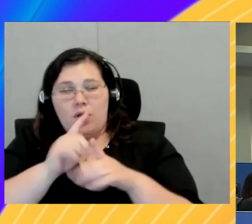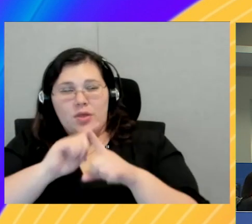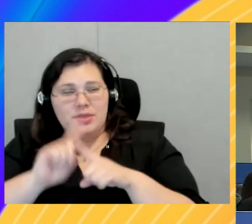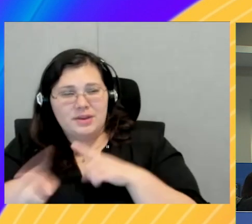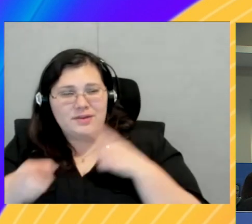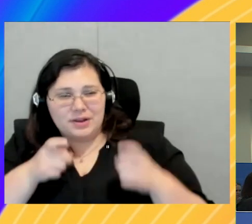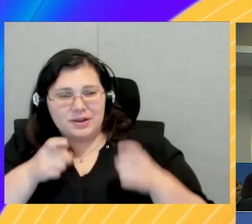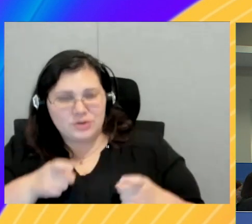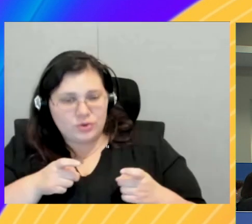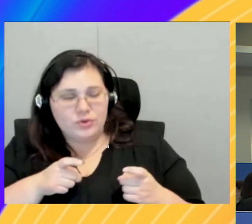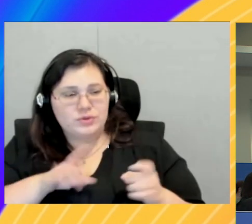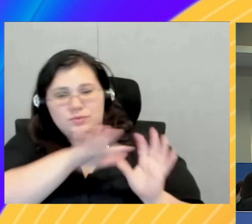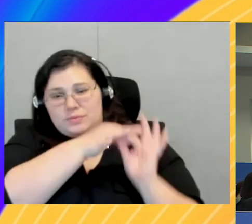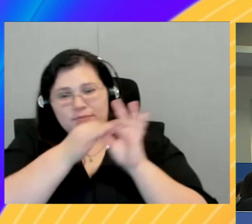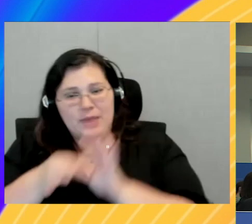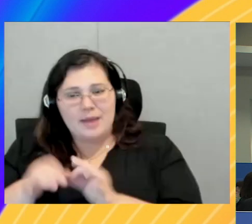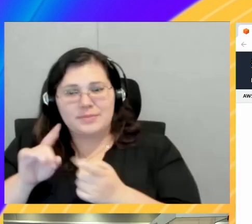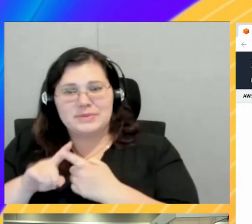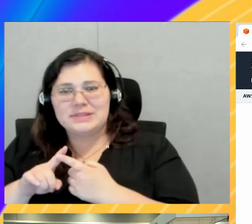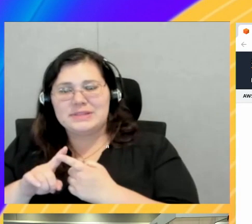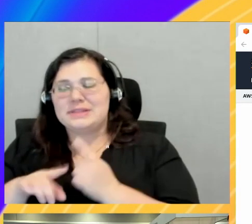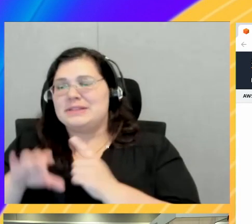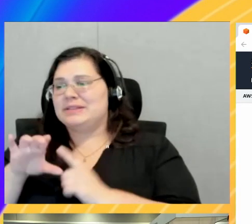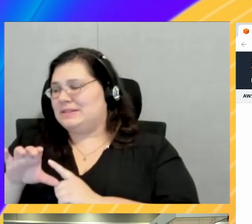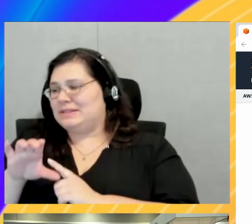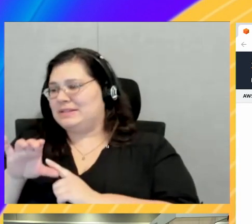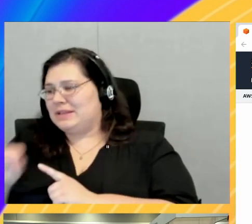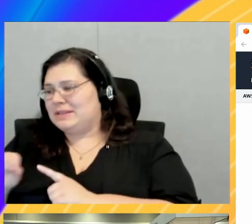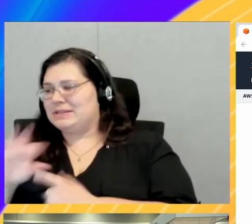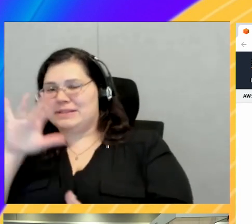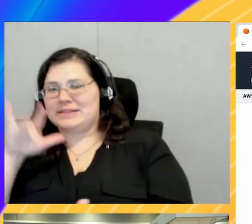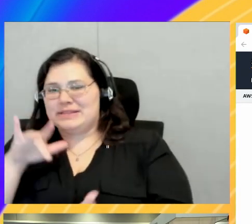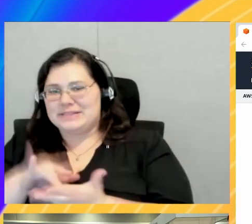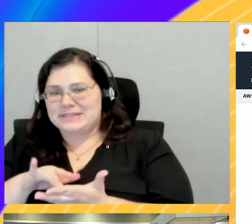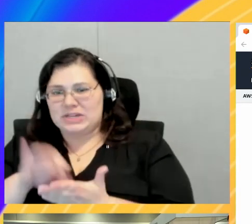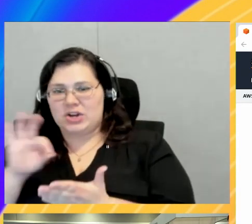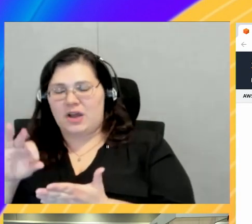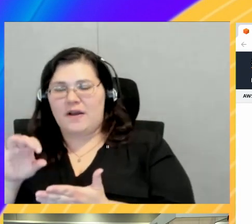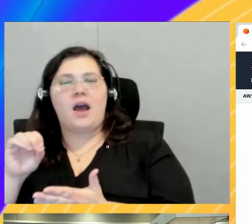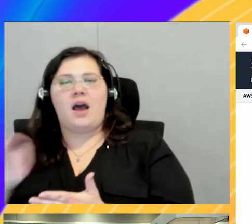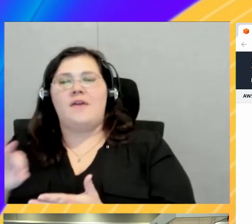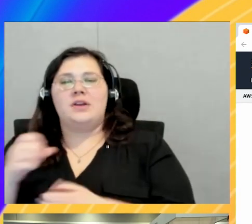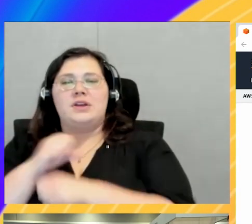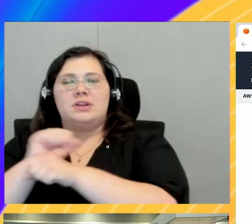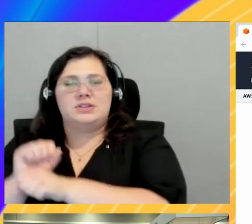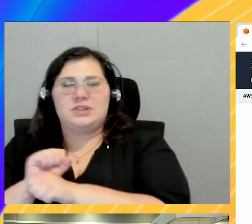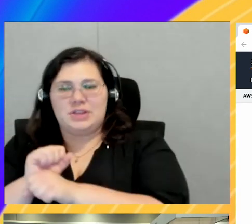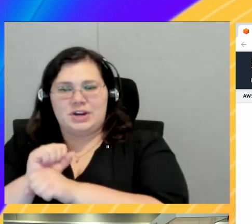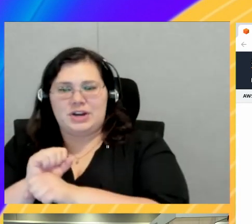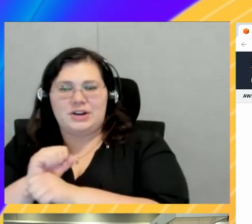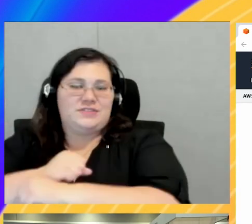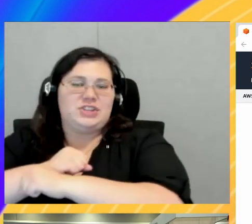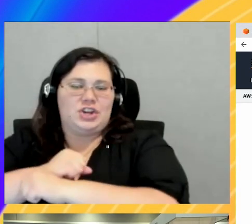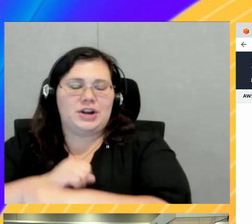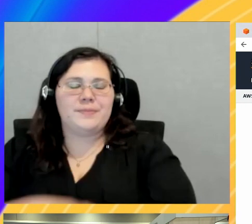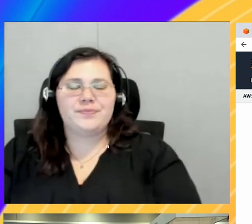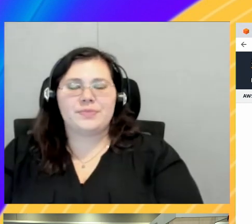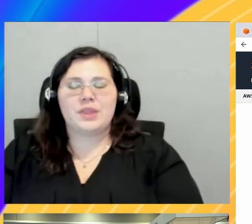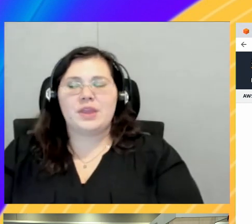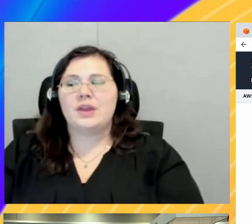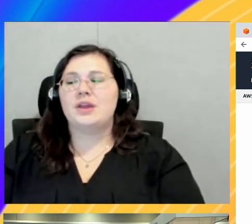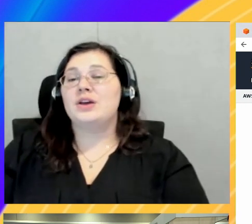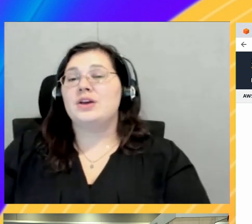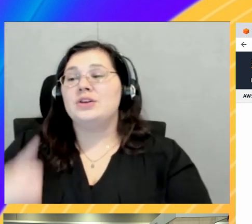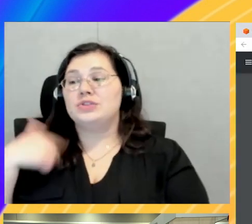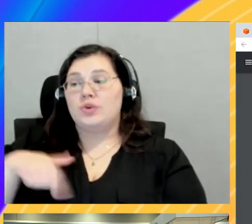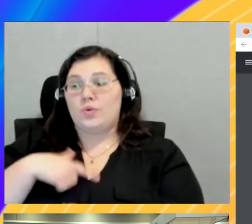Internet Security. I think I have that right. Yep, it's right there. Sounds good enough to me. It sounds good enough to me. And so we created this artifact that